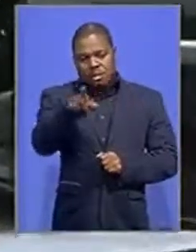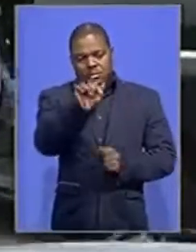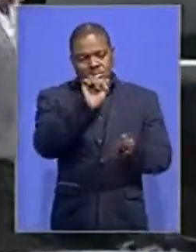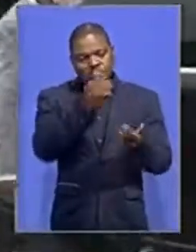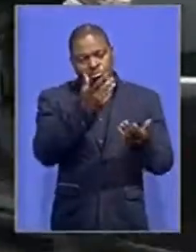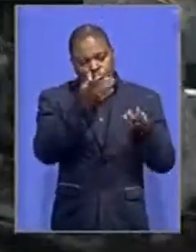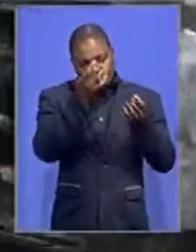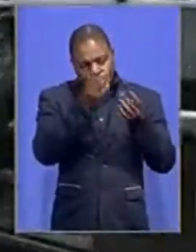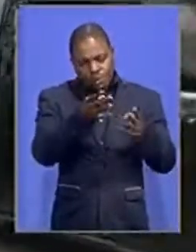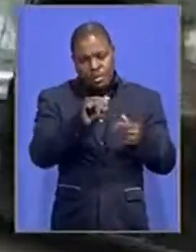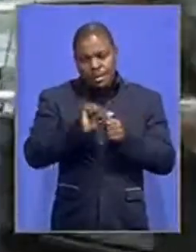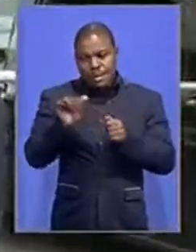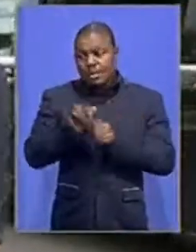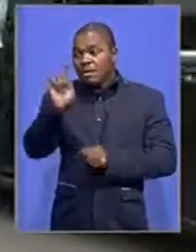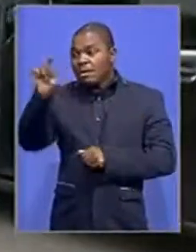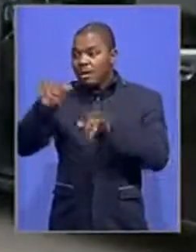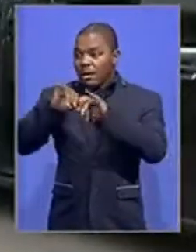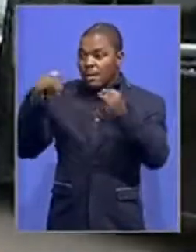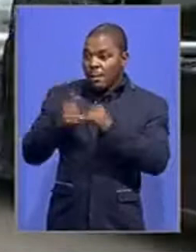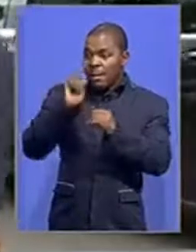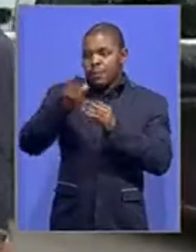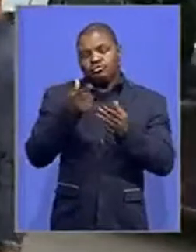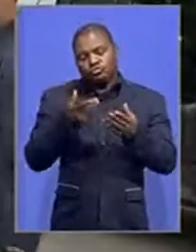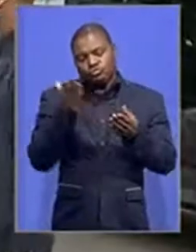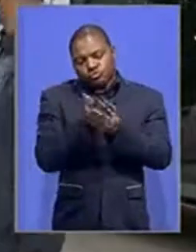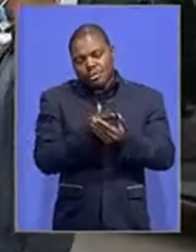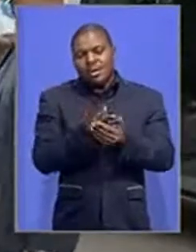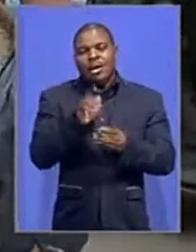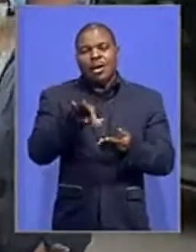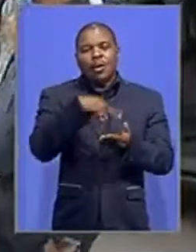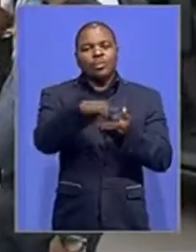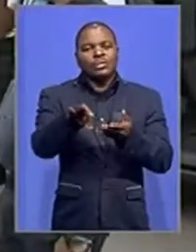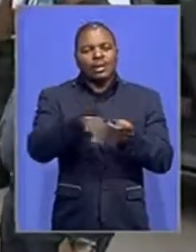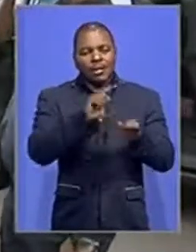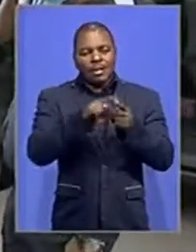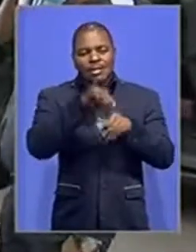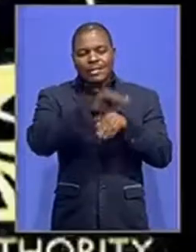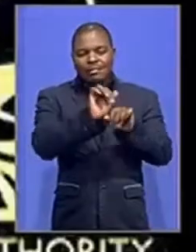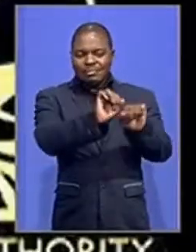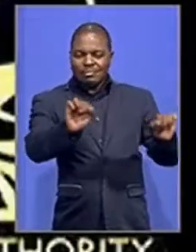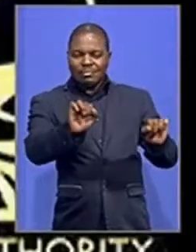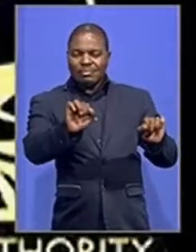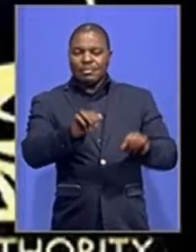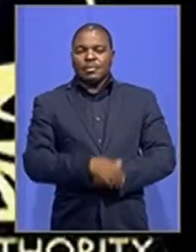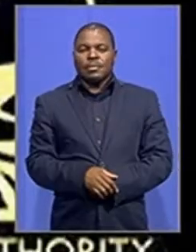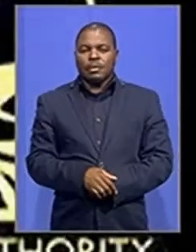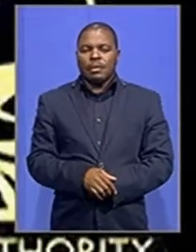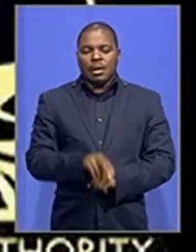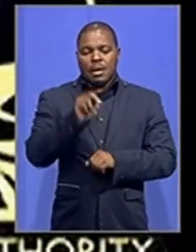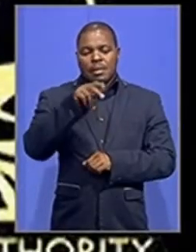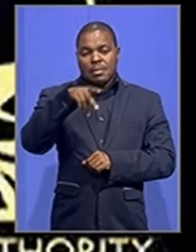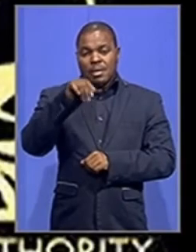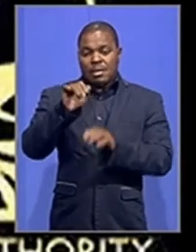ditirelo go ikwadisetsa tendara ya go olelwa ga matlakala mme e nne ba ba tsalanang le bone. Lekgotla la bosetšhaba